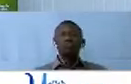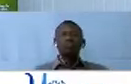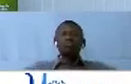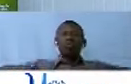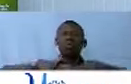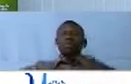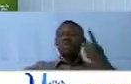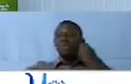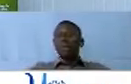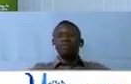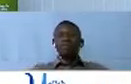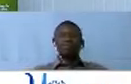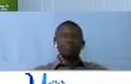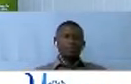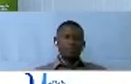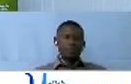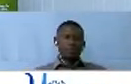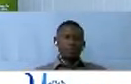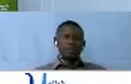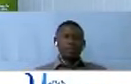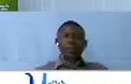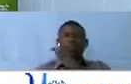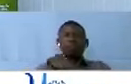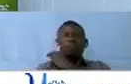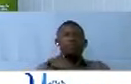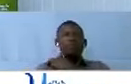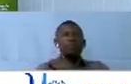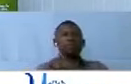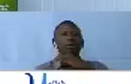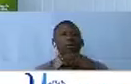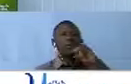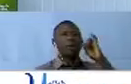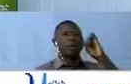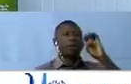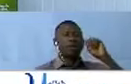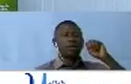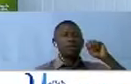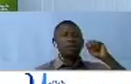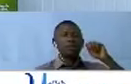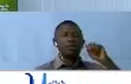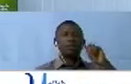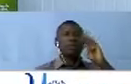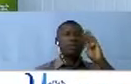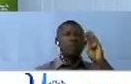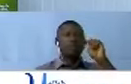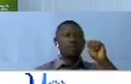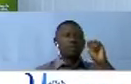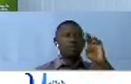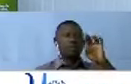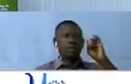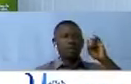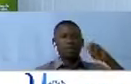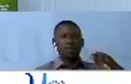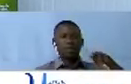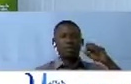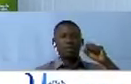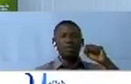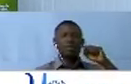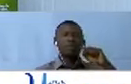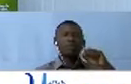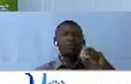wawatu. Major Ibrahim Ismail Achongan. Major Ibrahim Ismail Achongan, Mwalem commander ti watumu. I stayed there